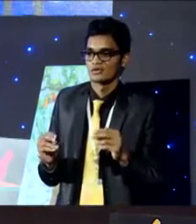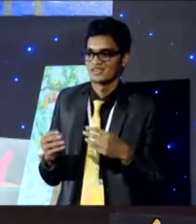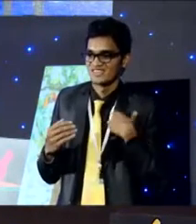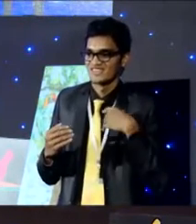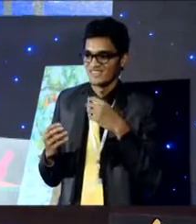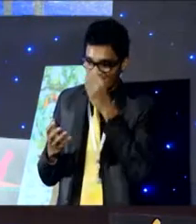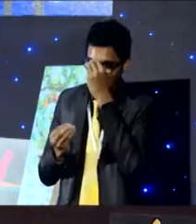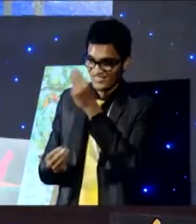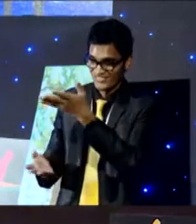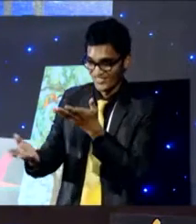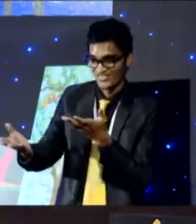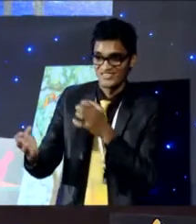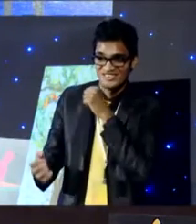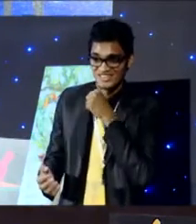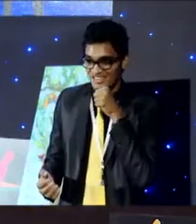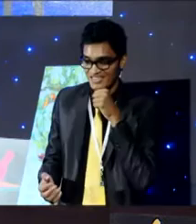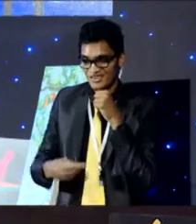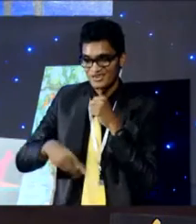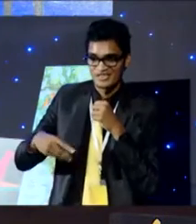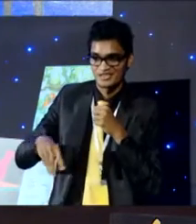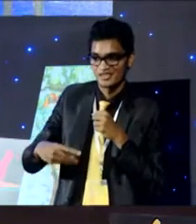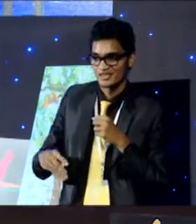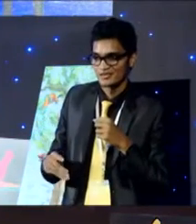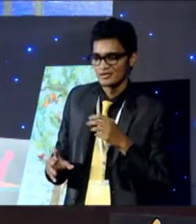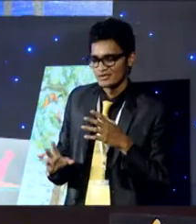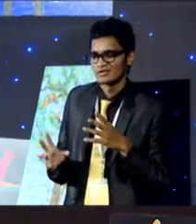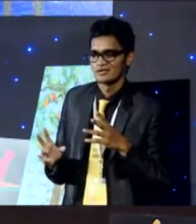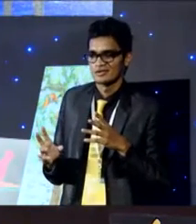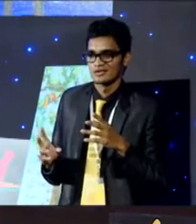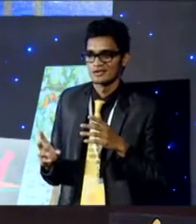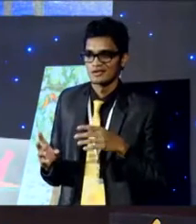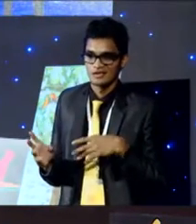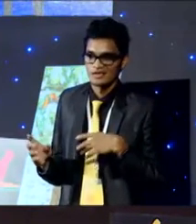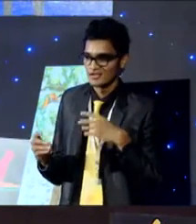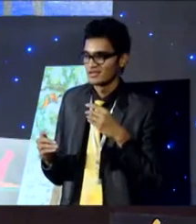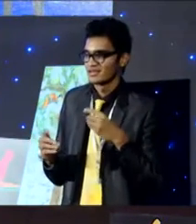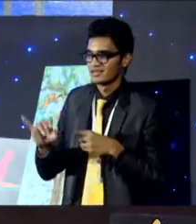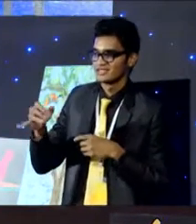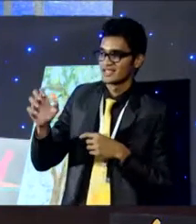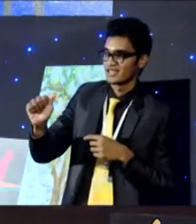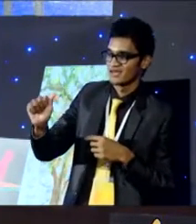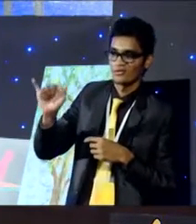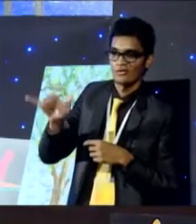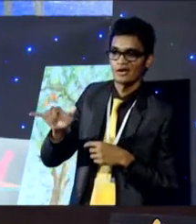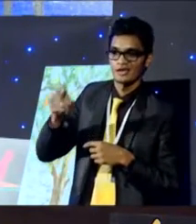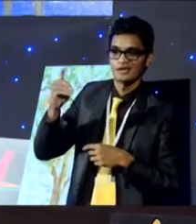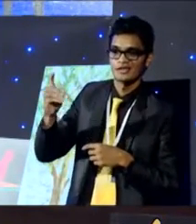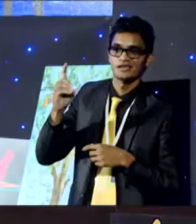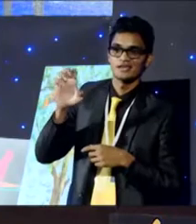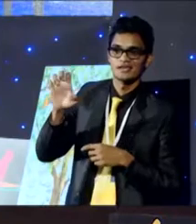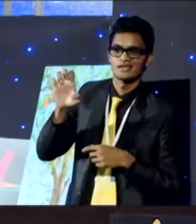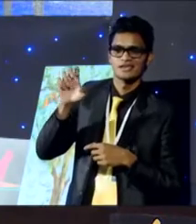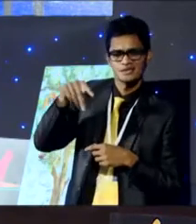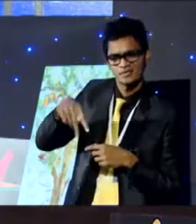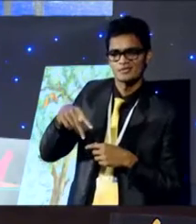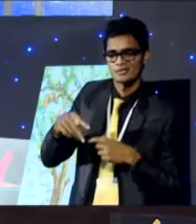Dipesh. They would probably have millions of things to do. So I decided, let me call Jaideep, Jaydeep Rao, which I know he's busy, but still